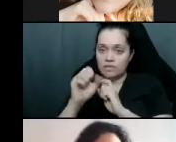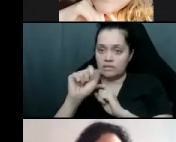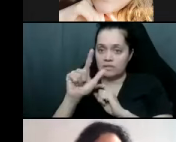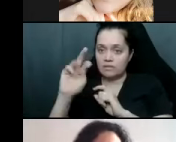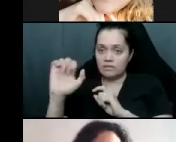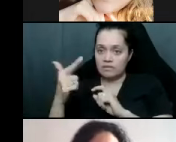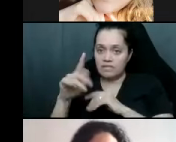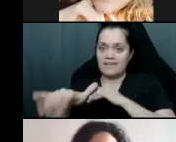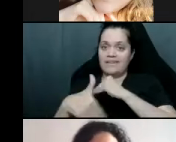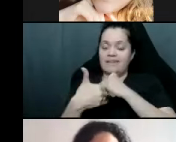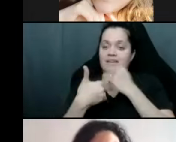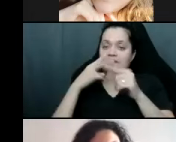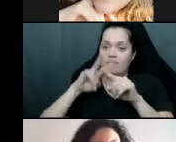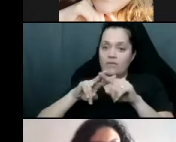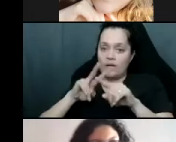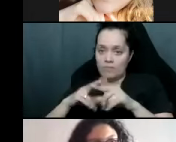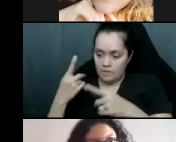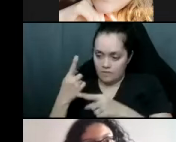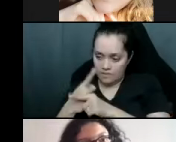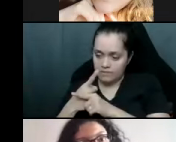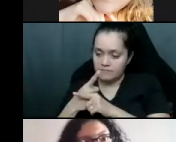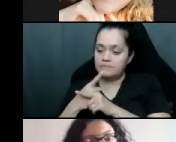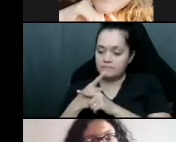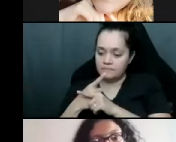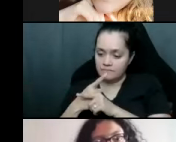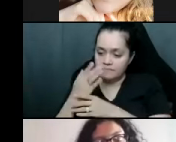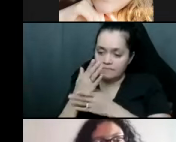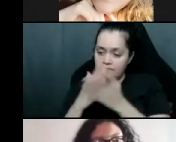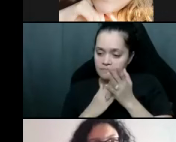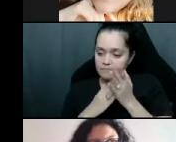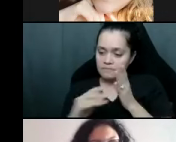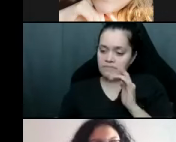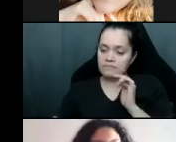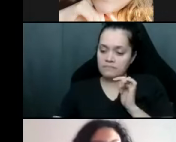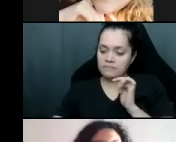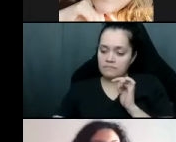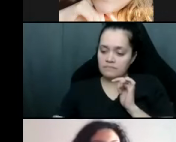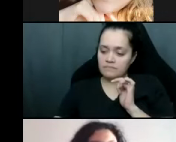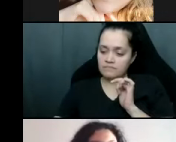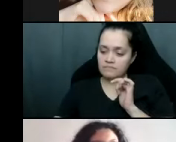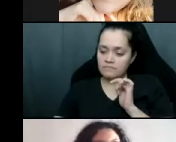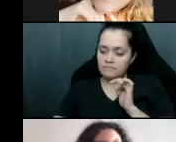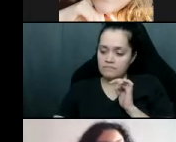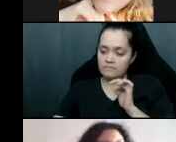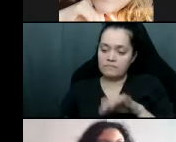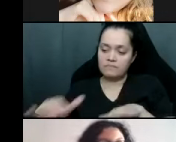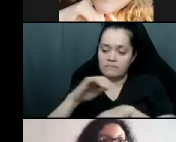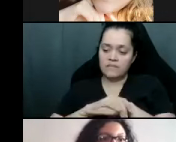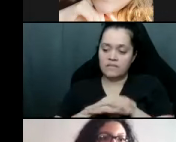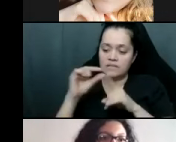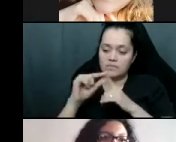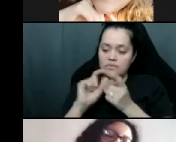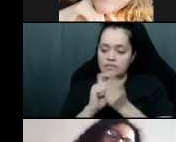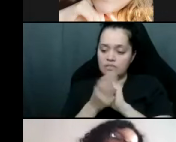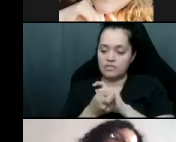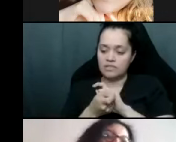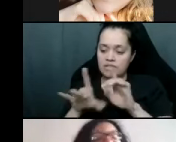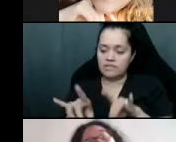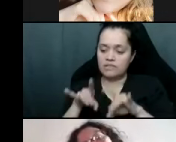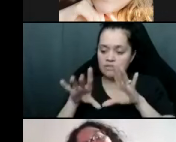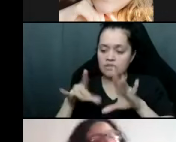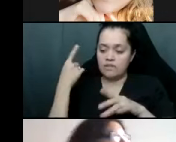the vocabulary. So some English words got changed in Australia for